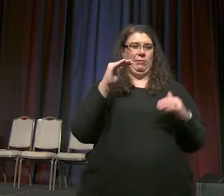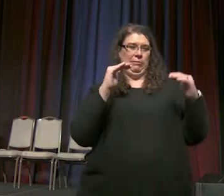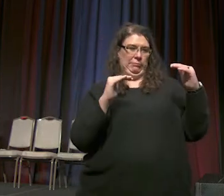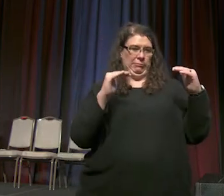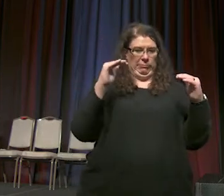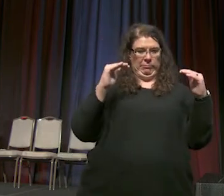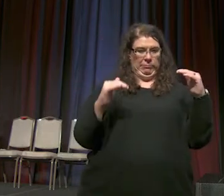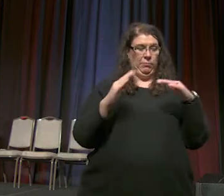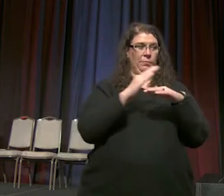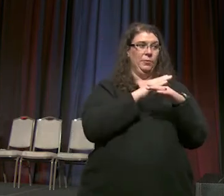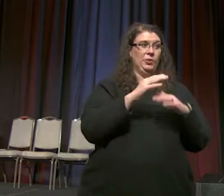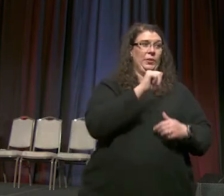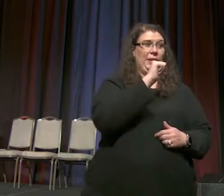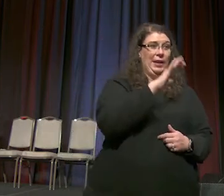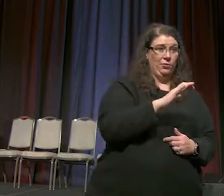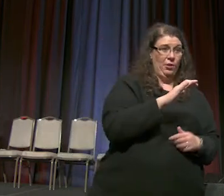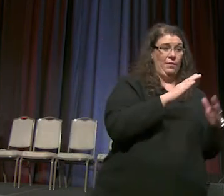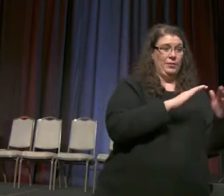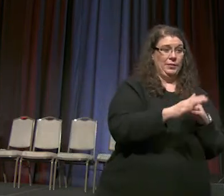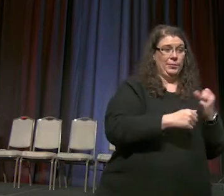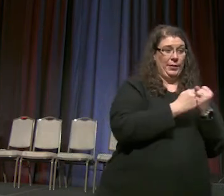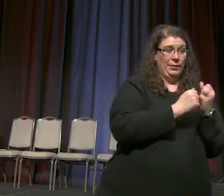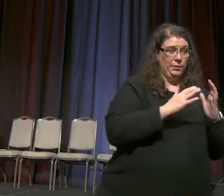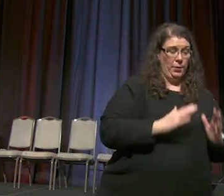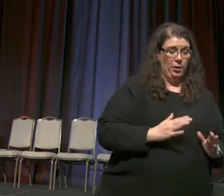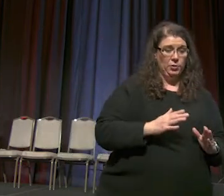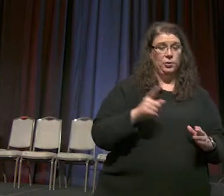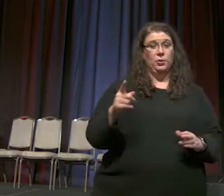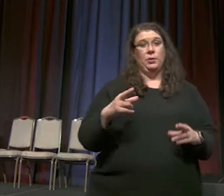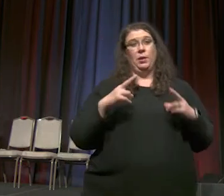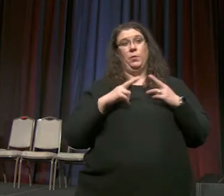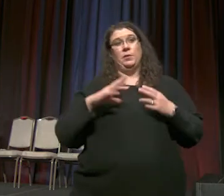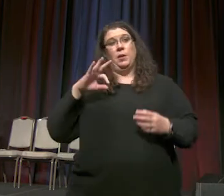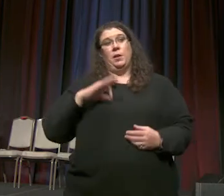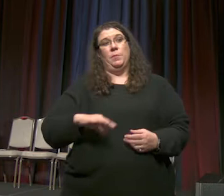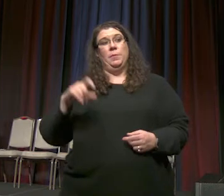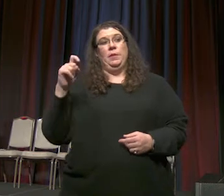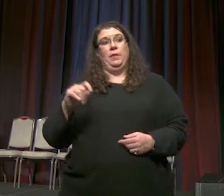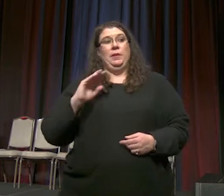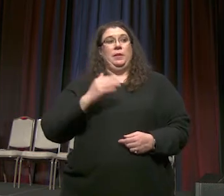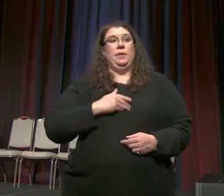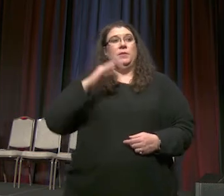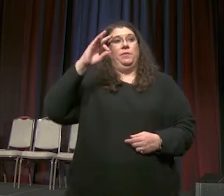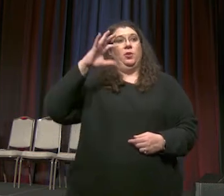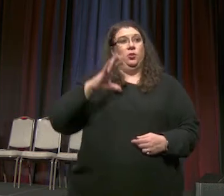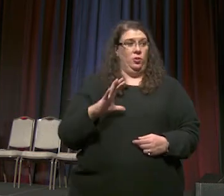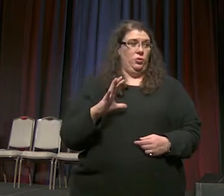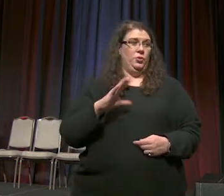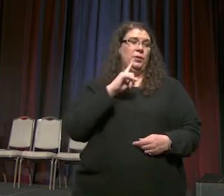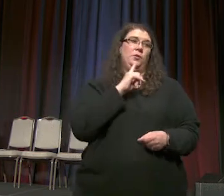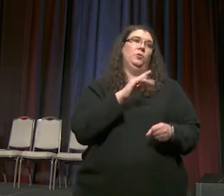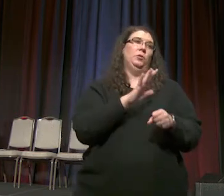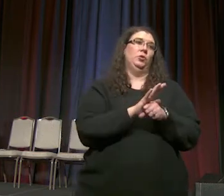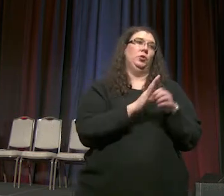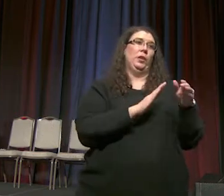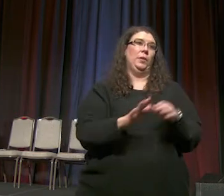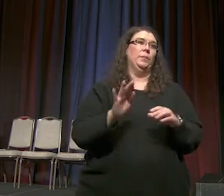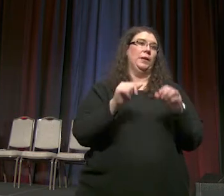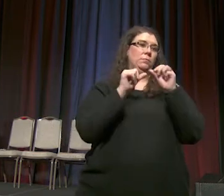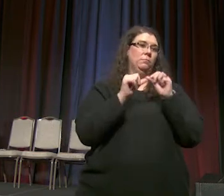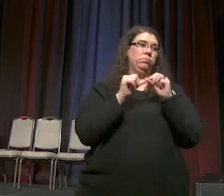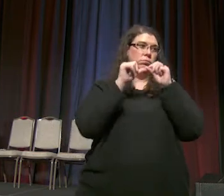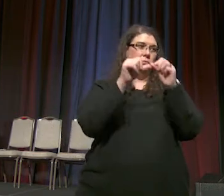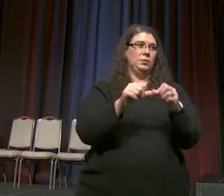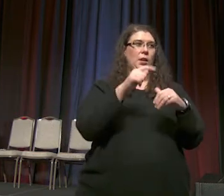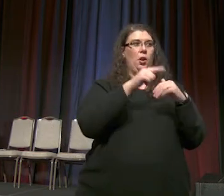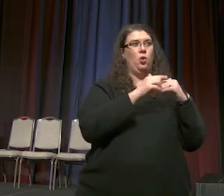annual conferences as plan sponsors and the retirement benefit needs of our clergy to ensure the plan can sustain over